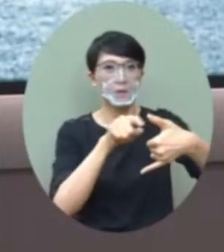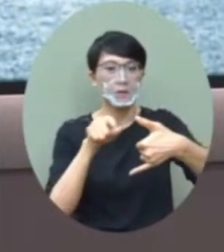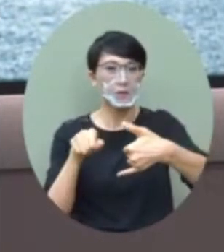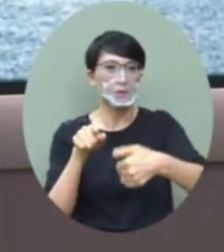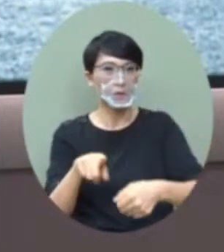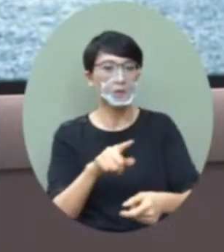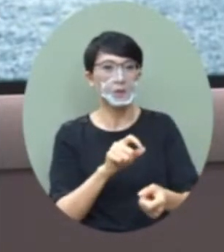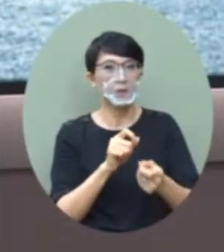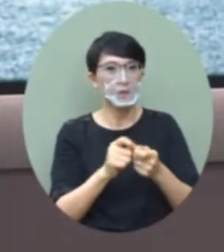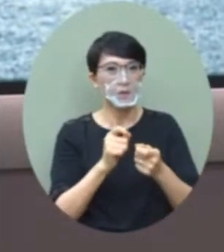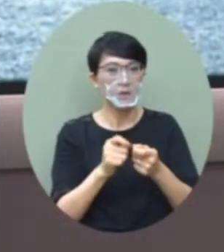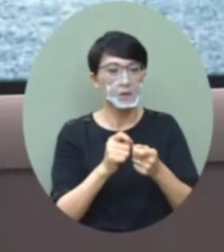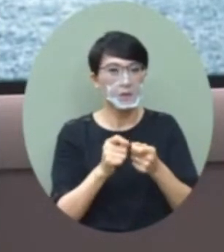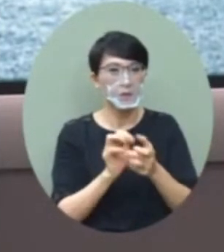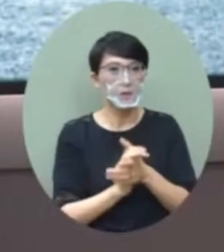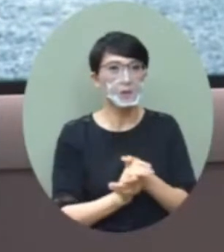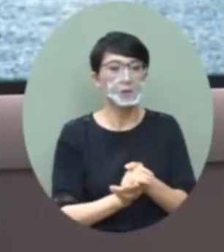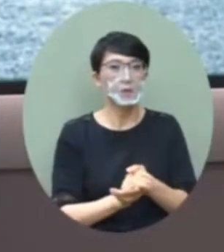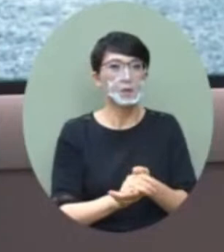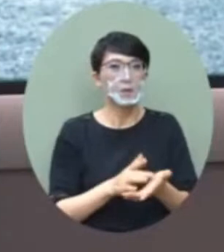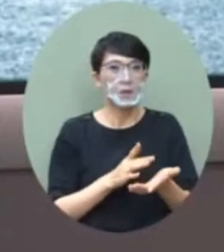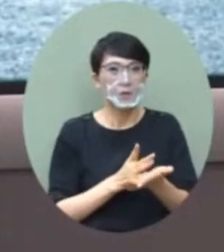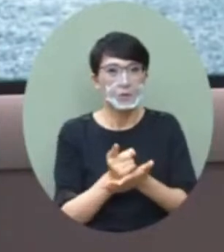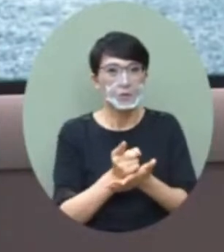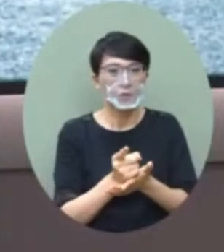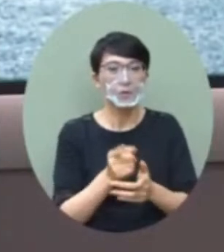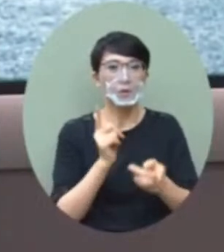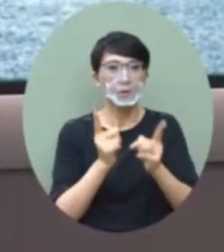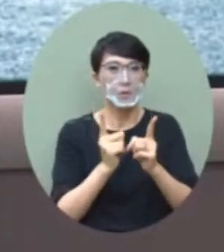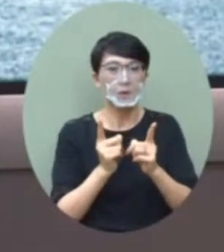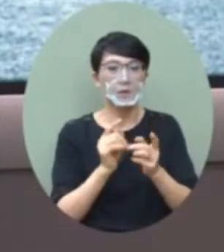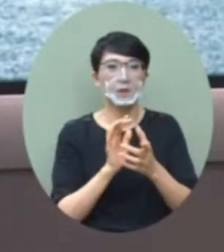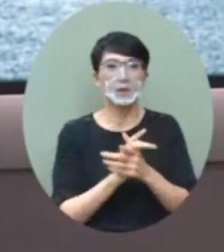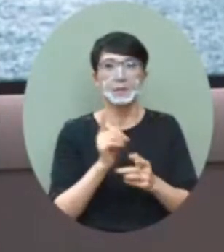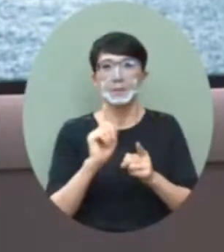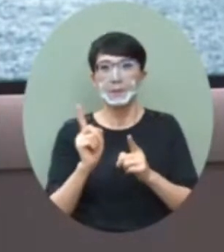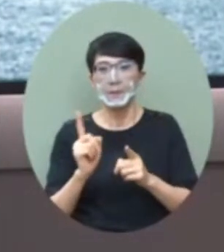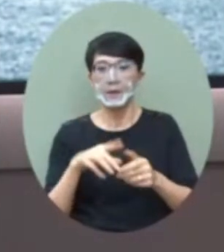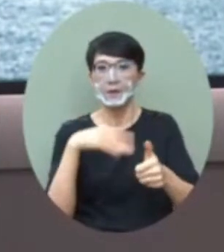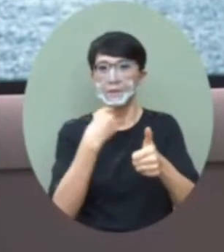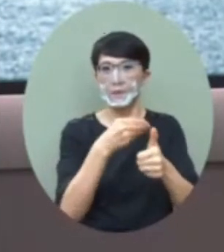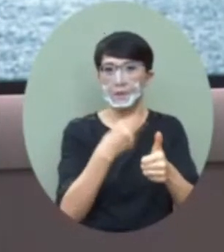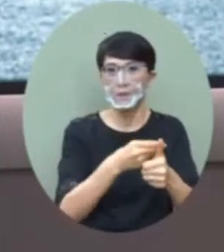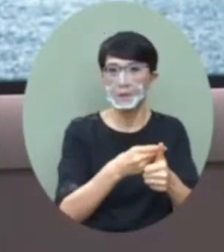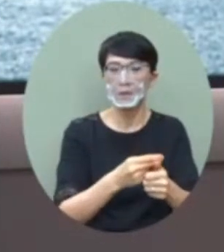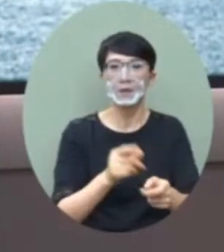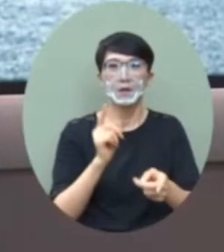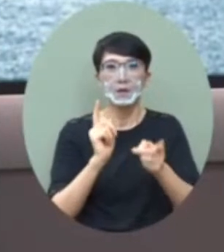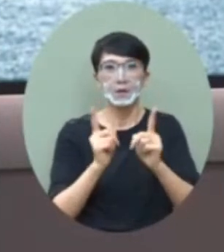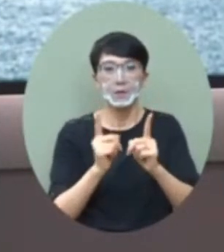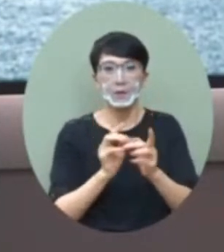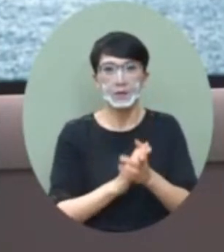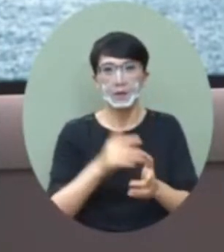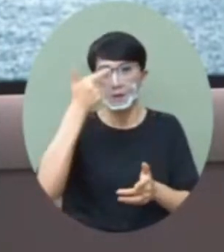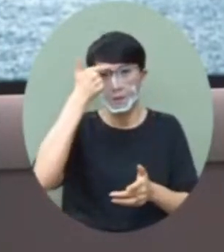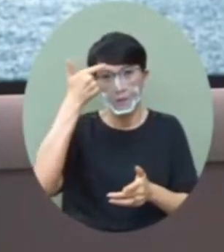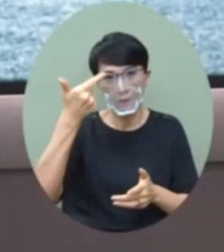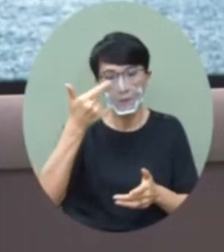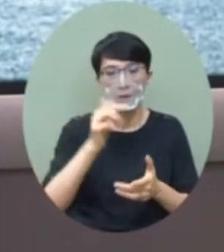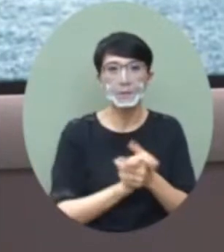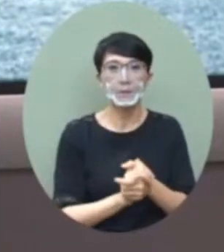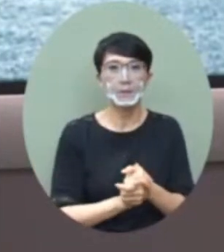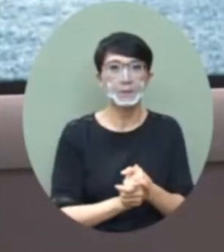and they were relatively experienced doctors or nurses in their respective